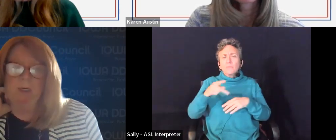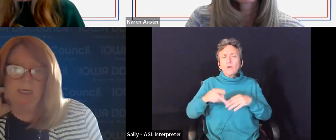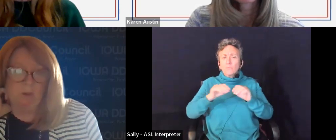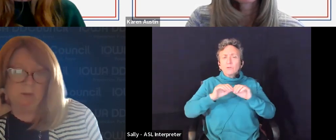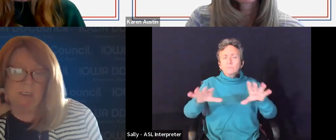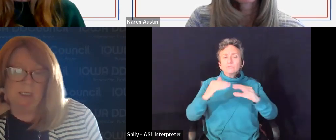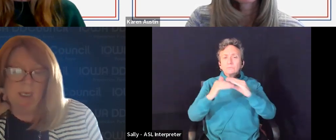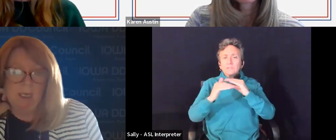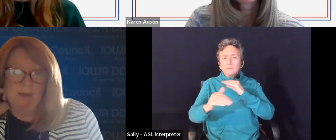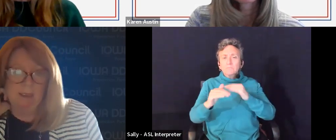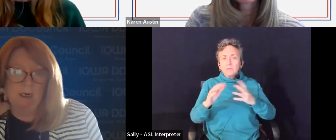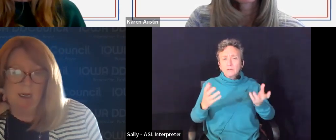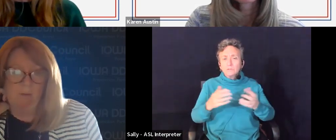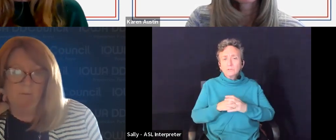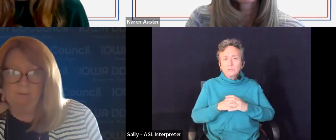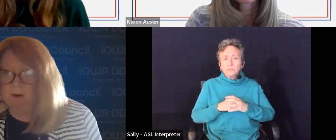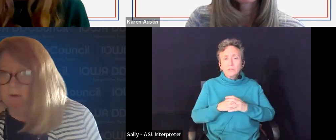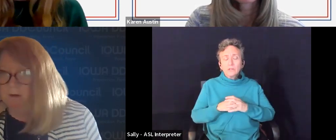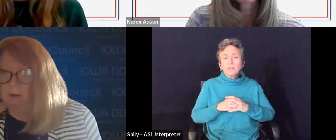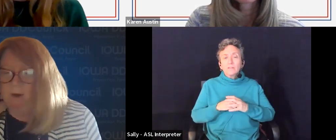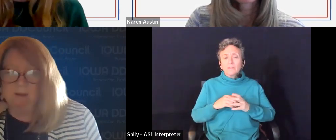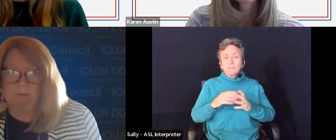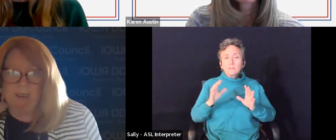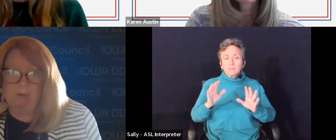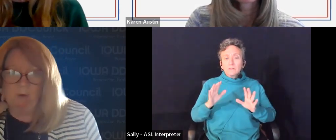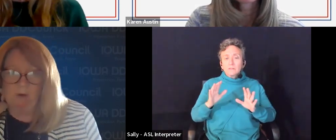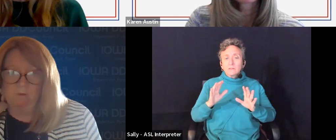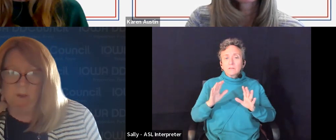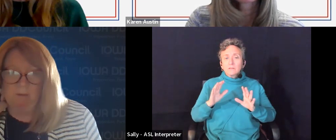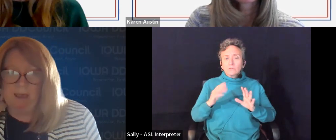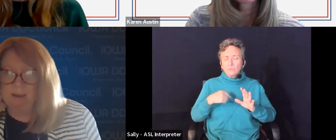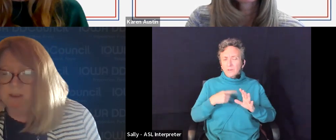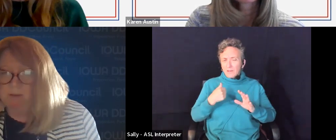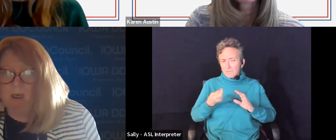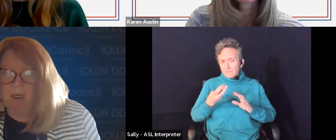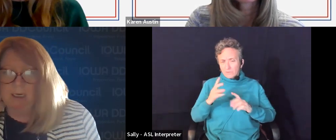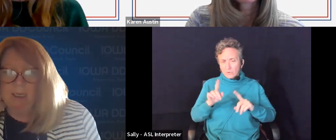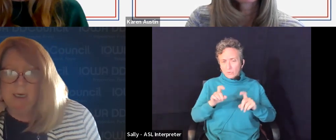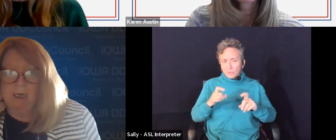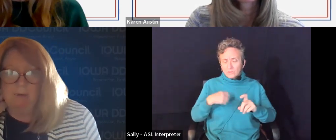the recording, I should say. And then we